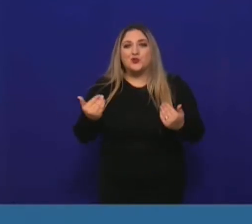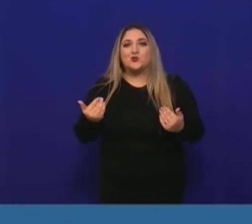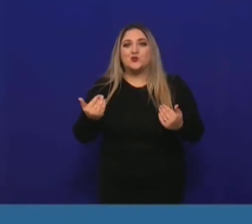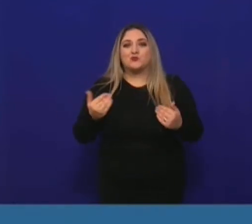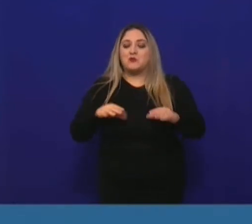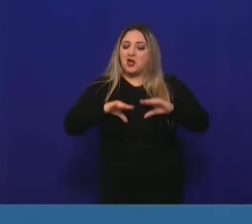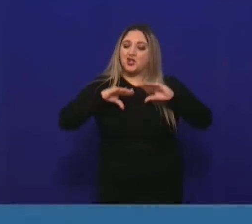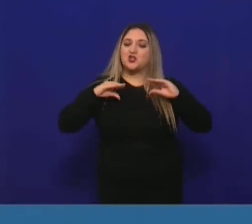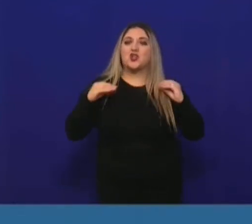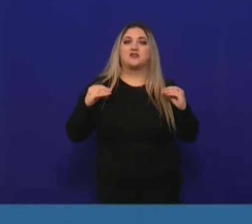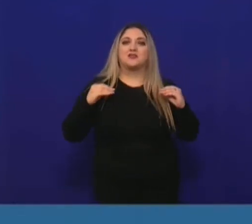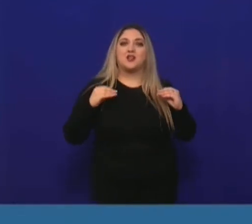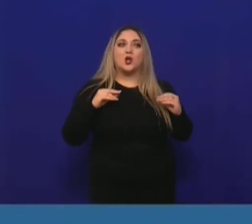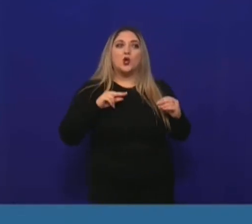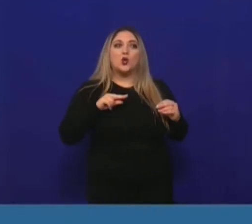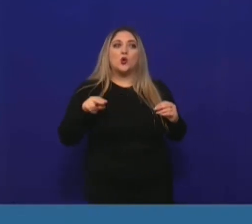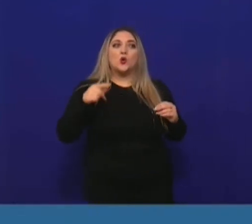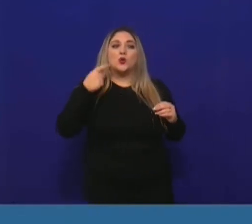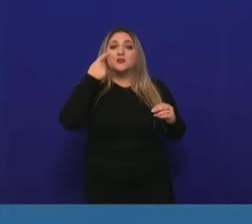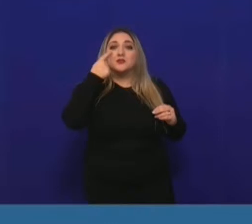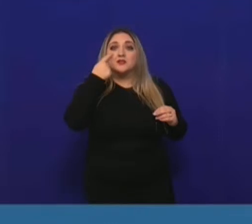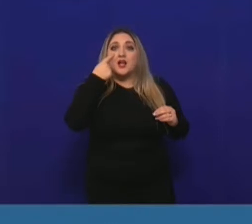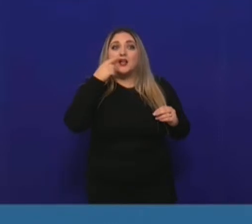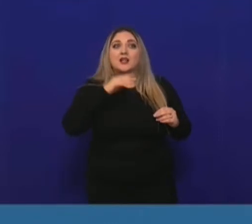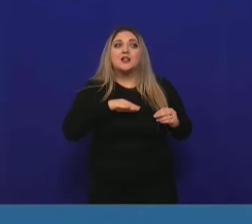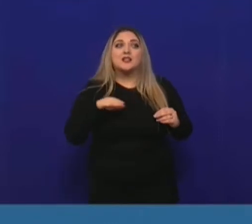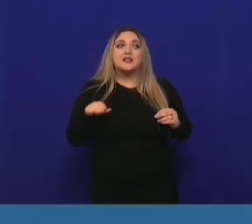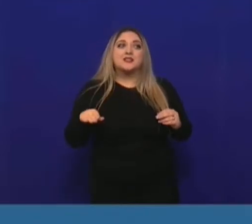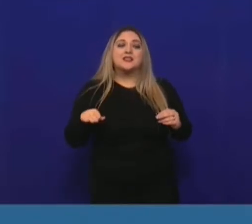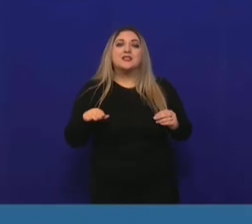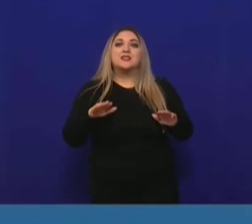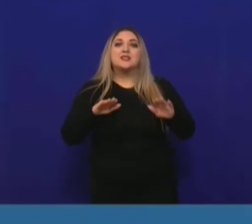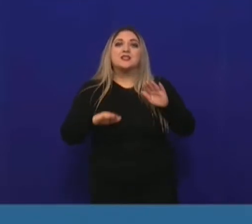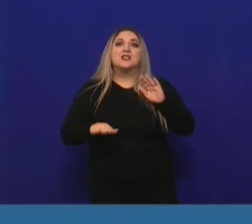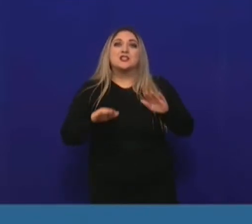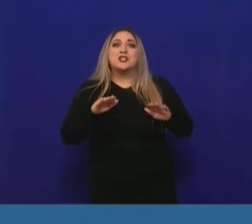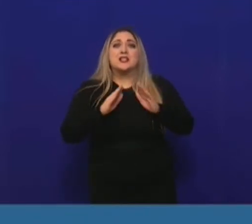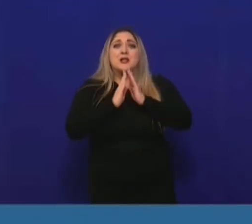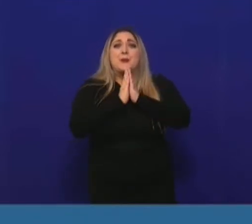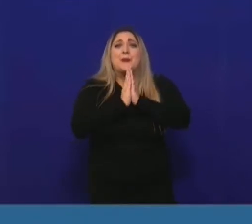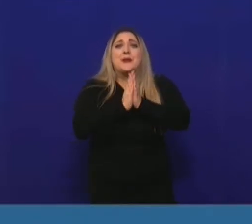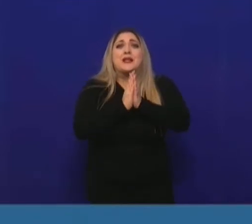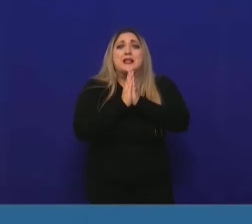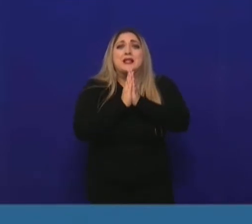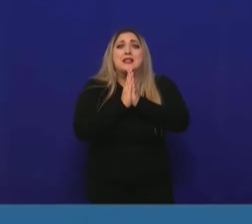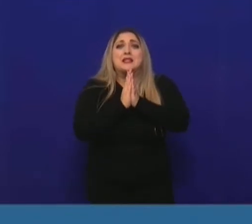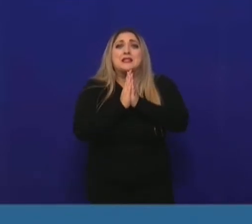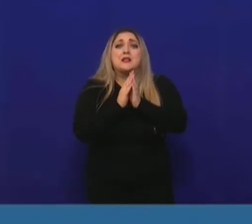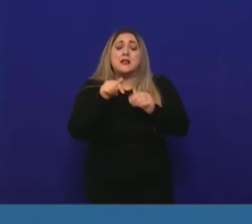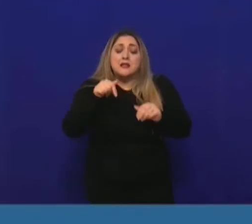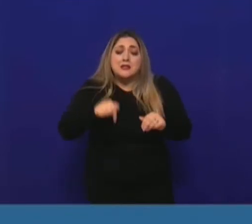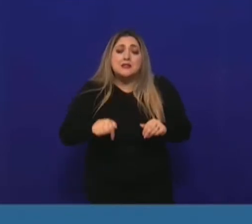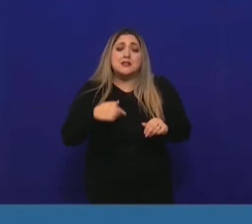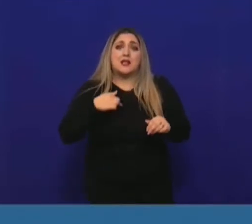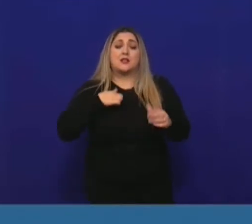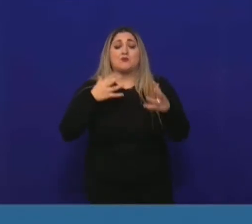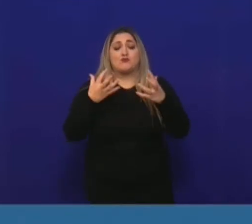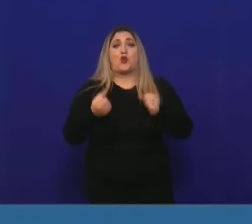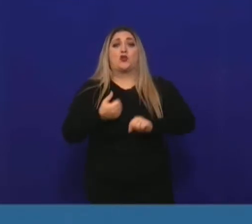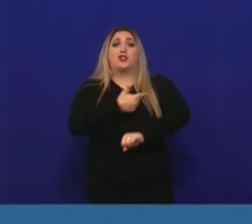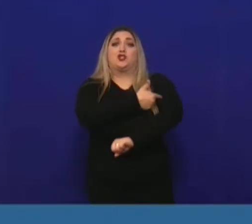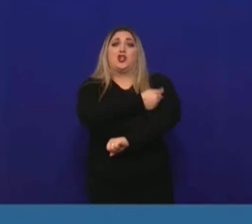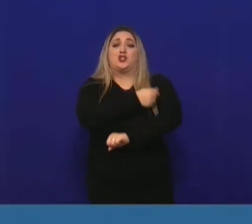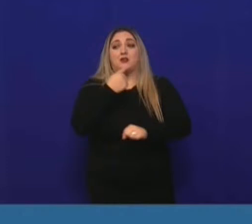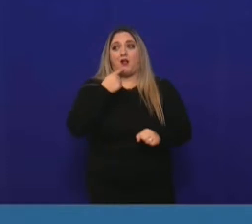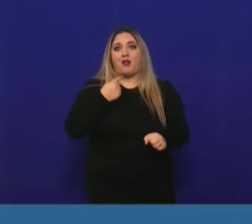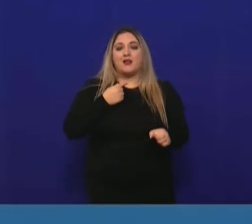anke tara li nies requesti kollina minn nies li jridu jitlaqmu issa huwa kbir. Ġifieri aħna konna